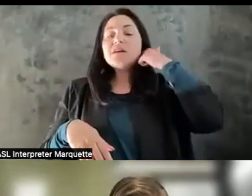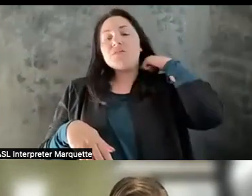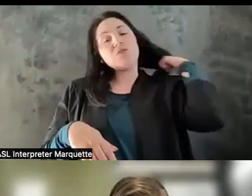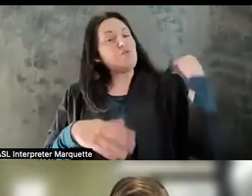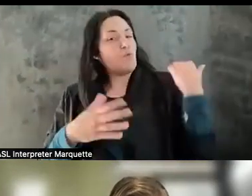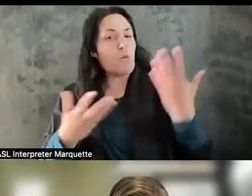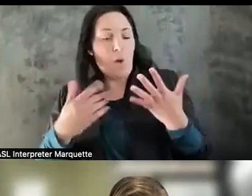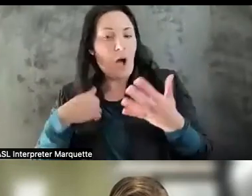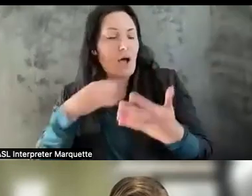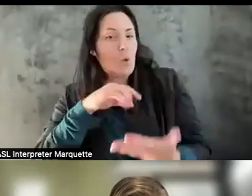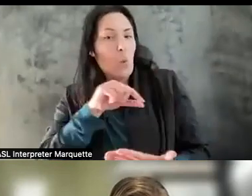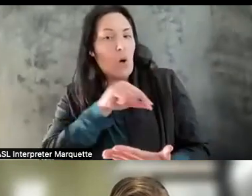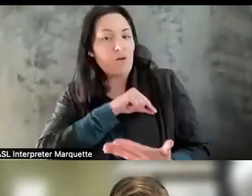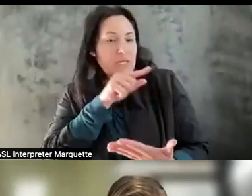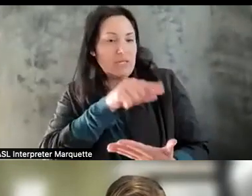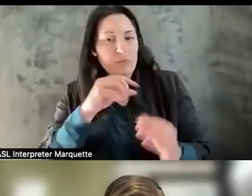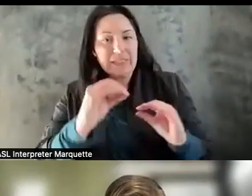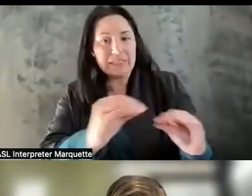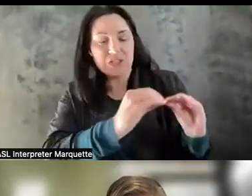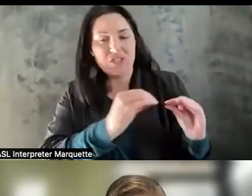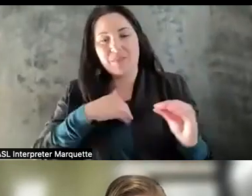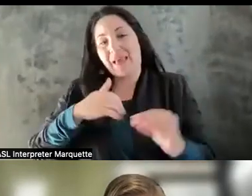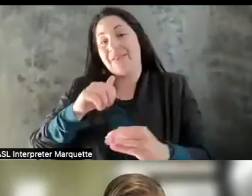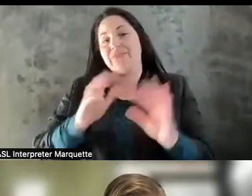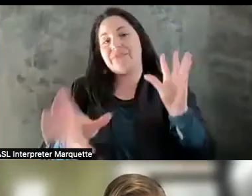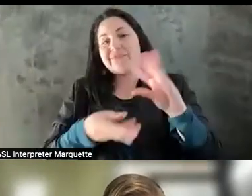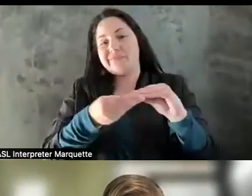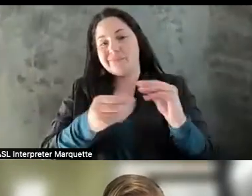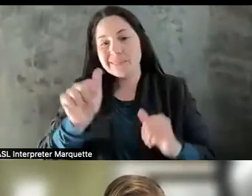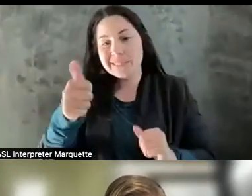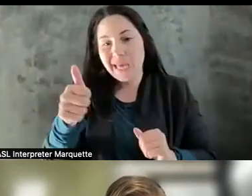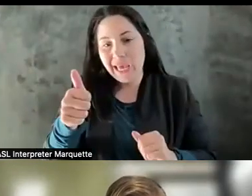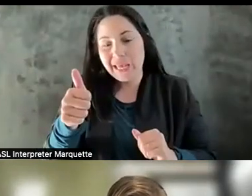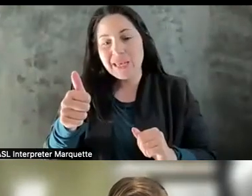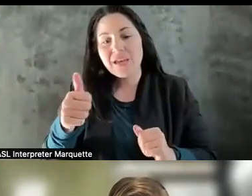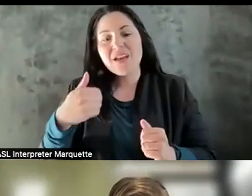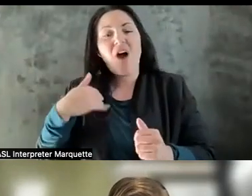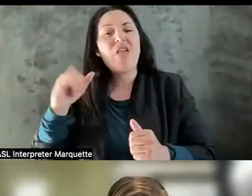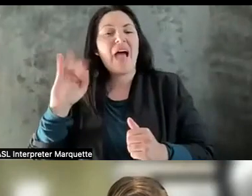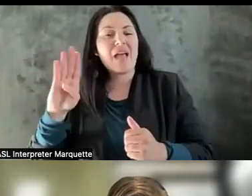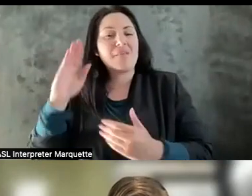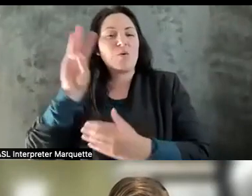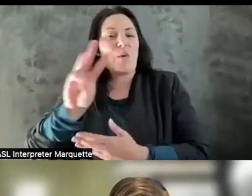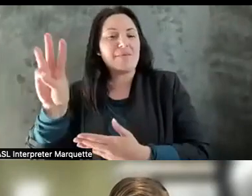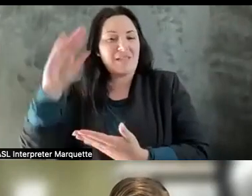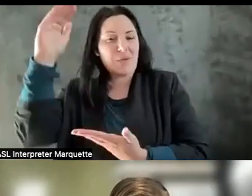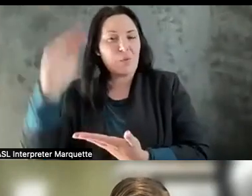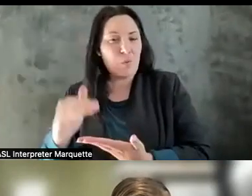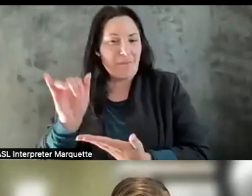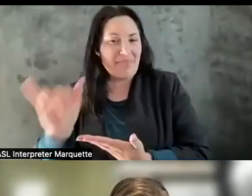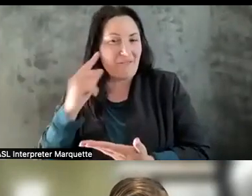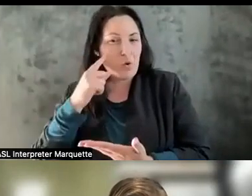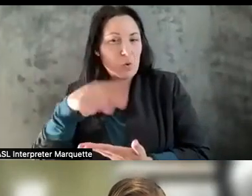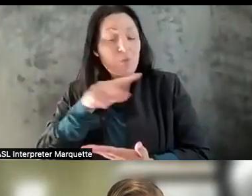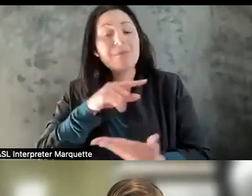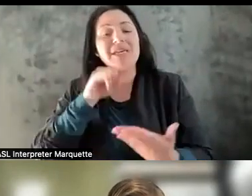our children to have. And there are 10 attributes, and they're on the IB website for you. But the kids